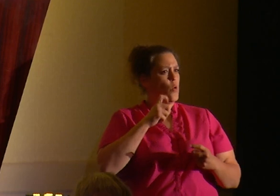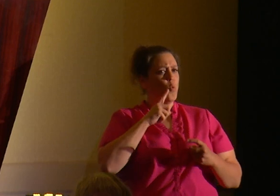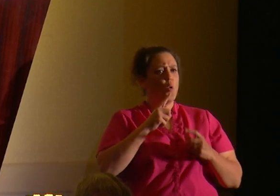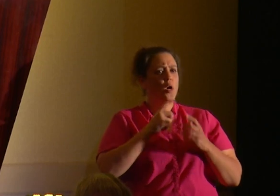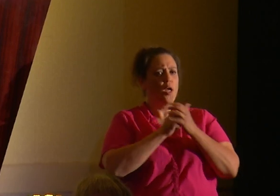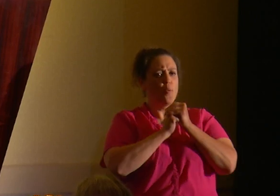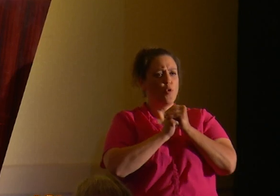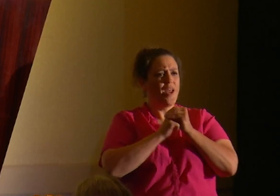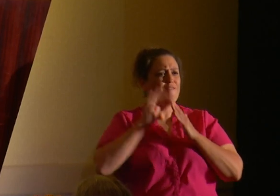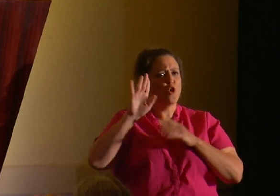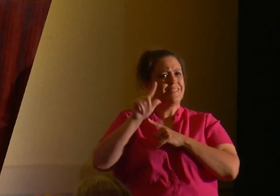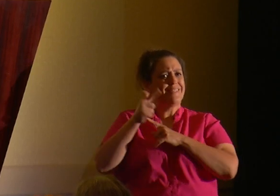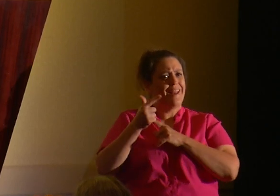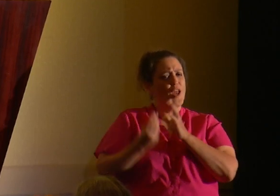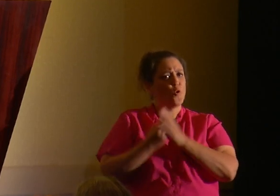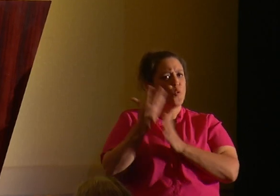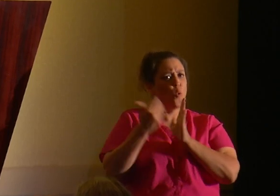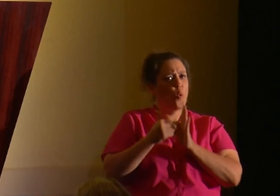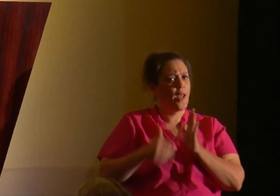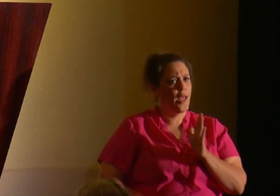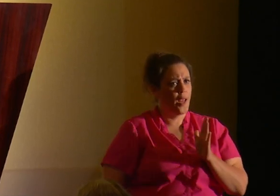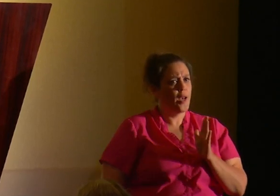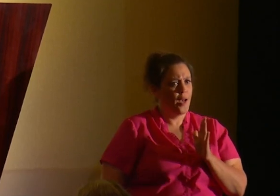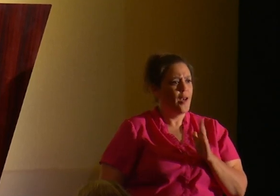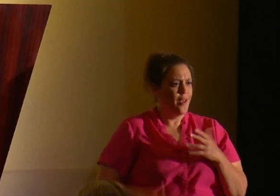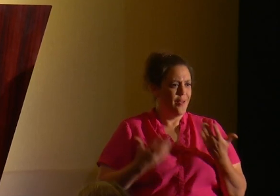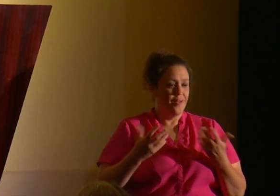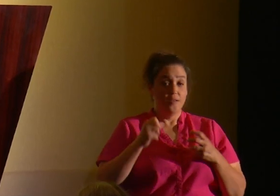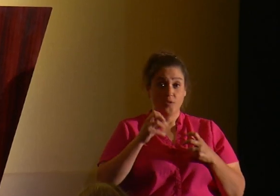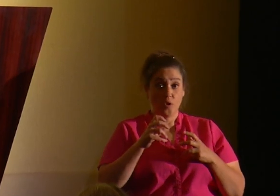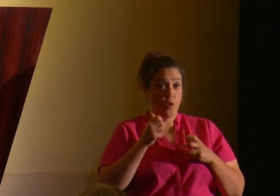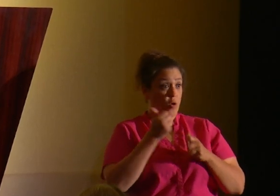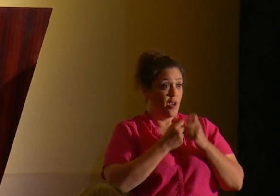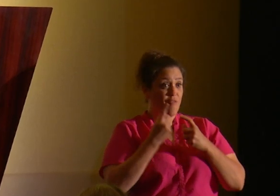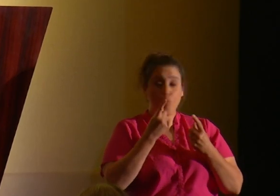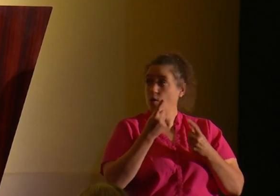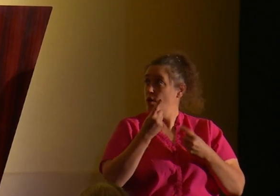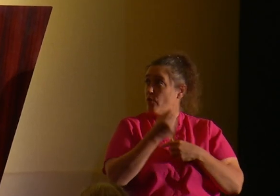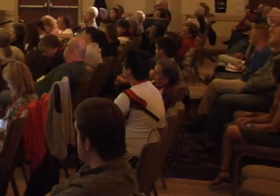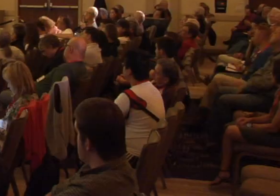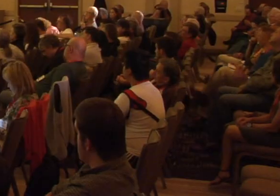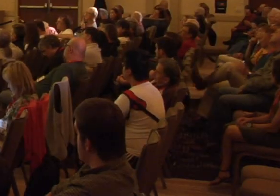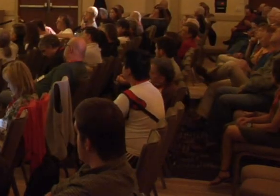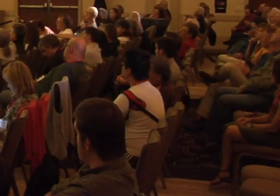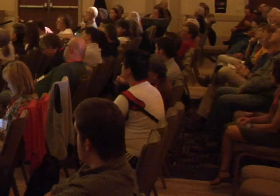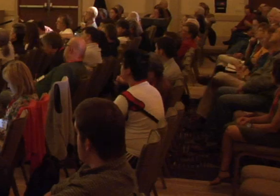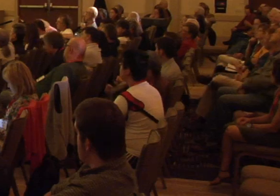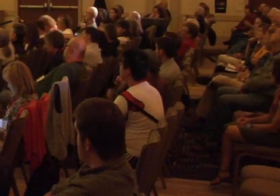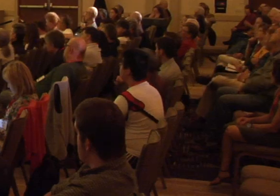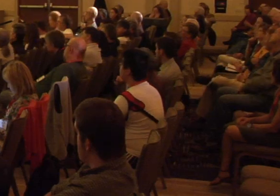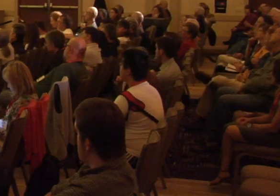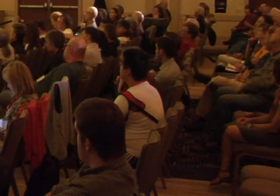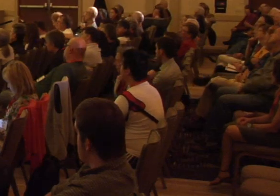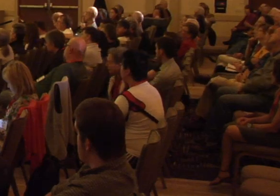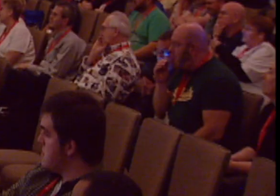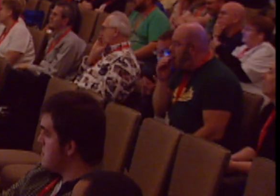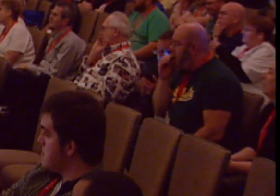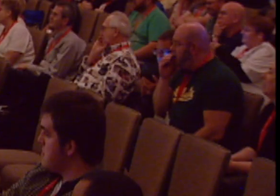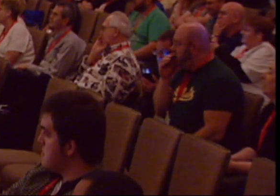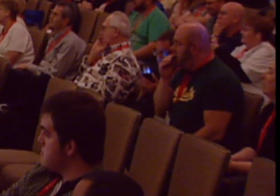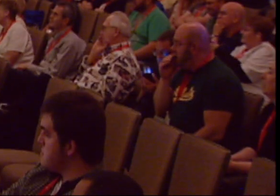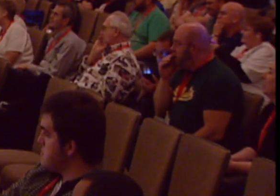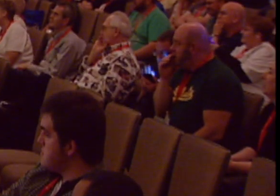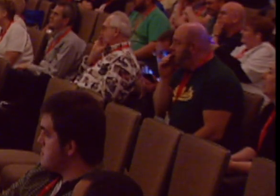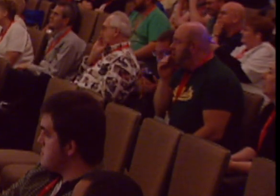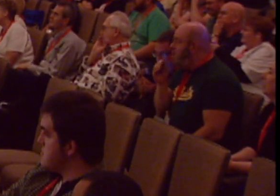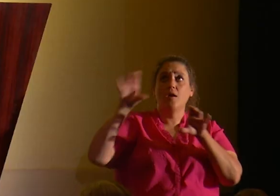back. So I want everybody in the room to put out their hands like this, and we're just going to ask God to do a miracle